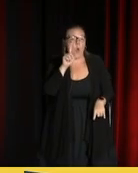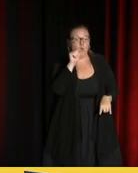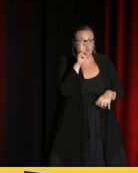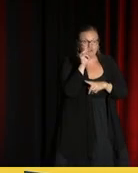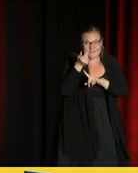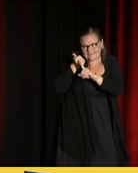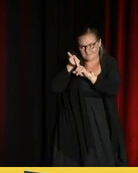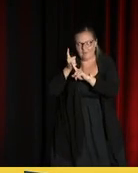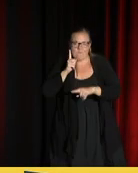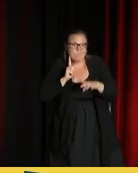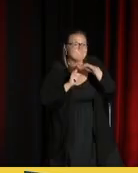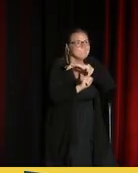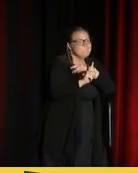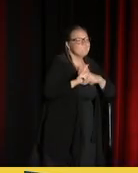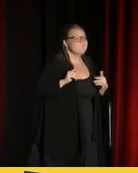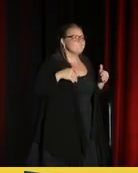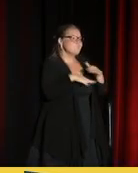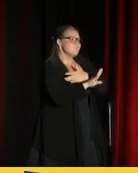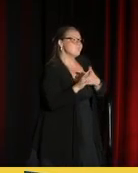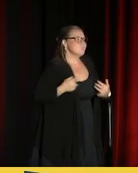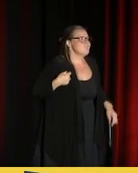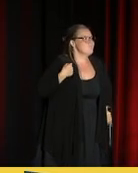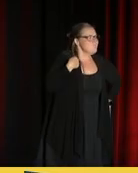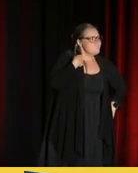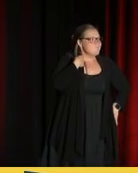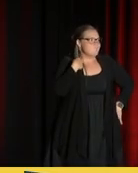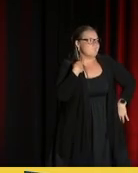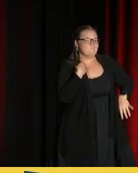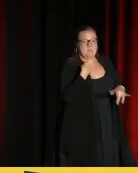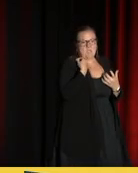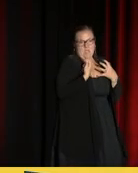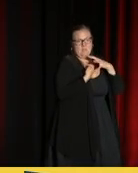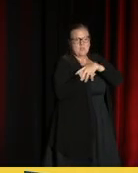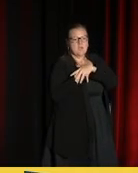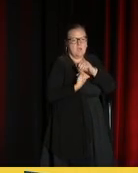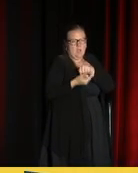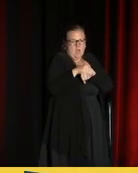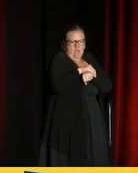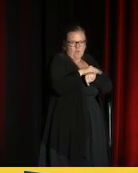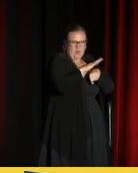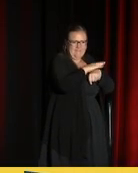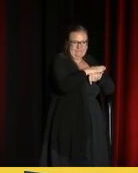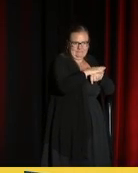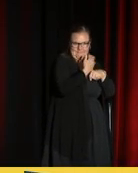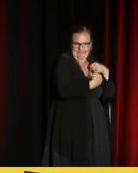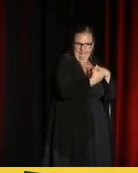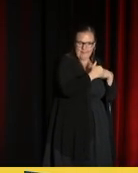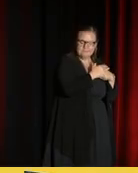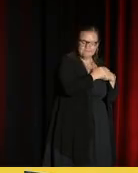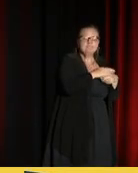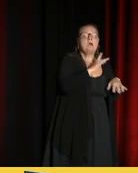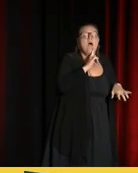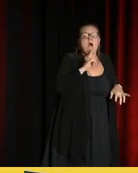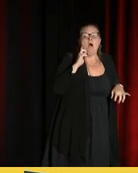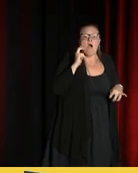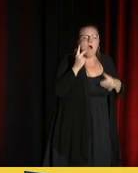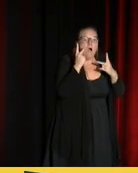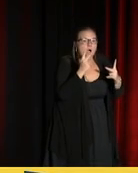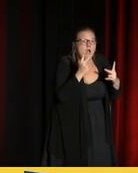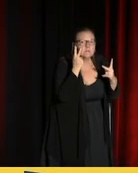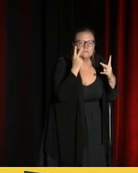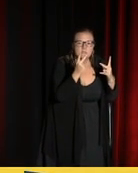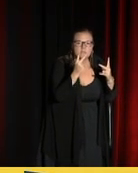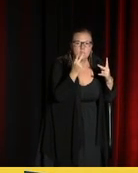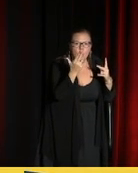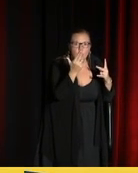room, jacket over his arm, covering up his affected hand, and he tells his mom, as soon as he walks in and he sees 13 other kids just